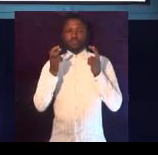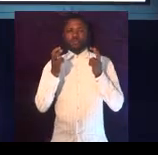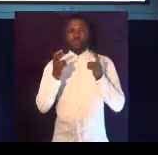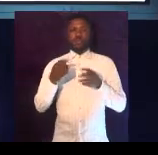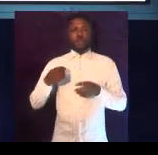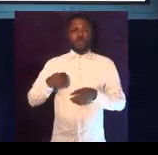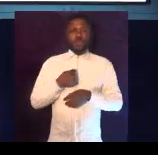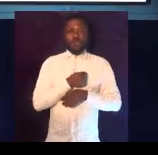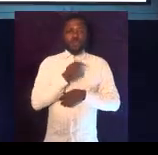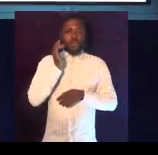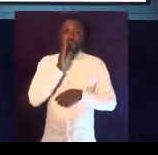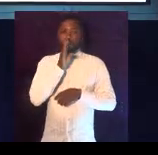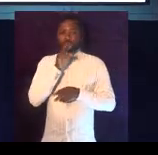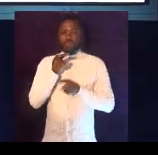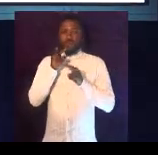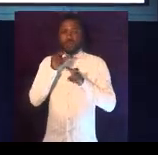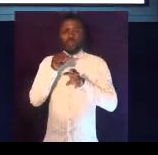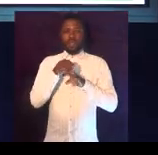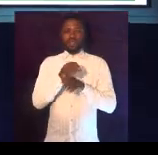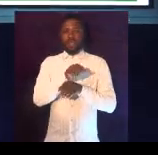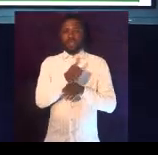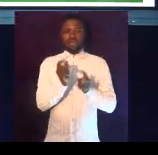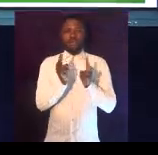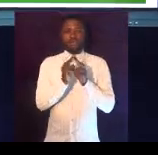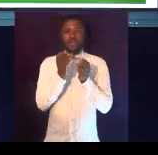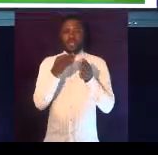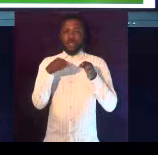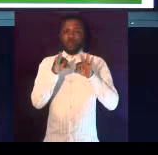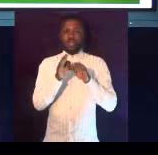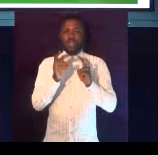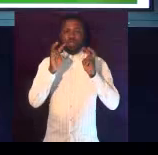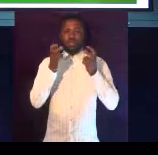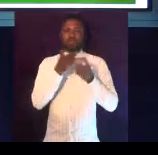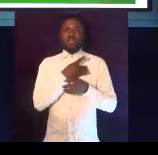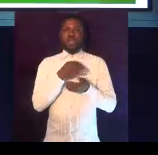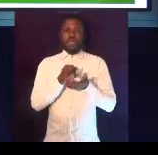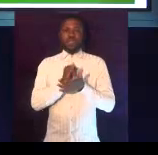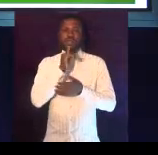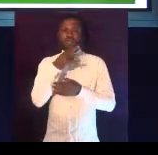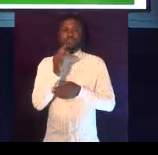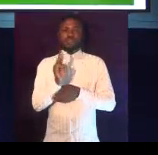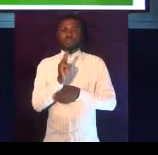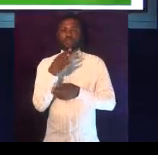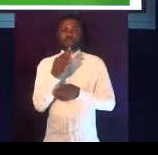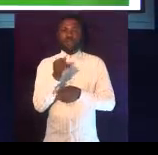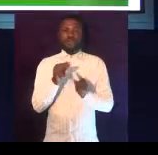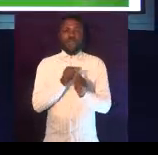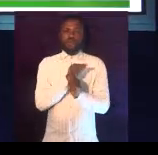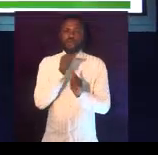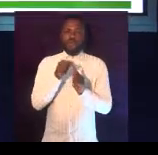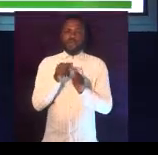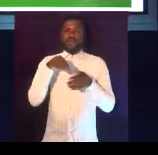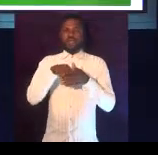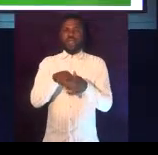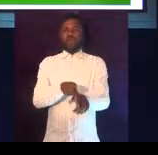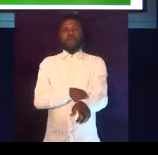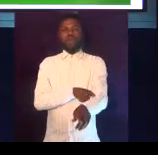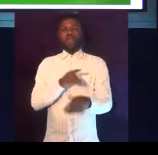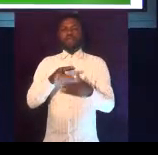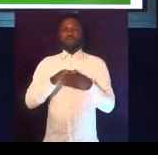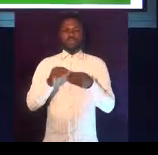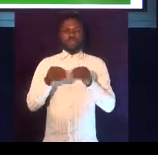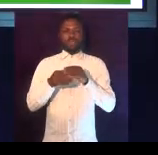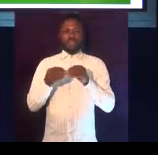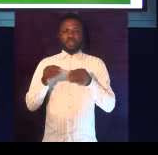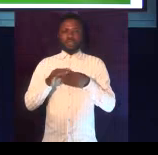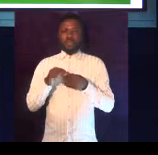topic. We'll be looking at another very important topic, and that is the use of when in